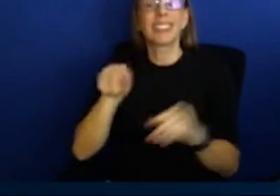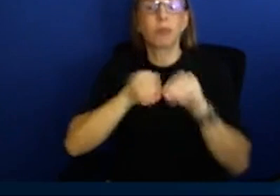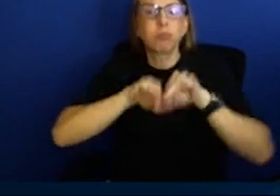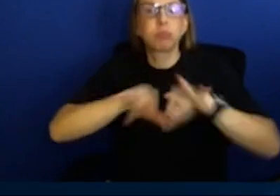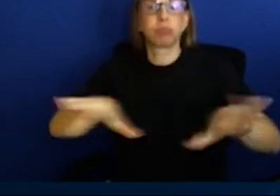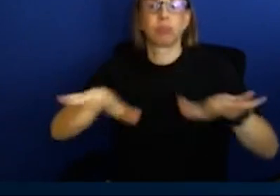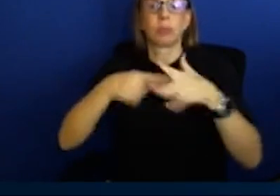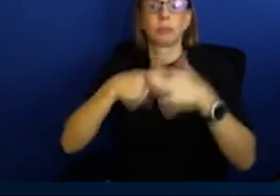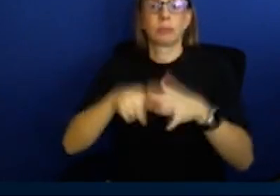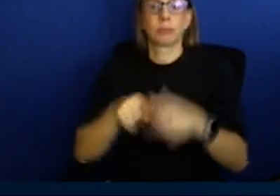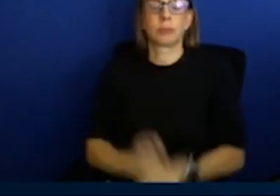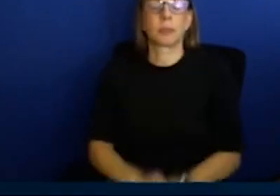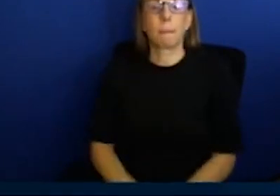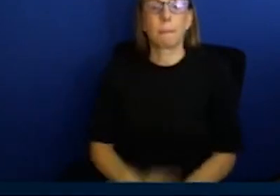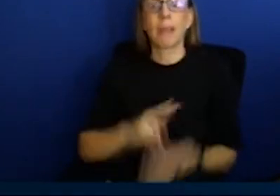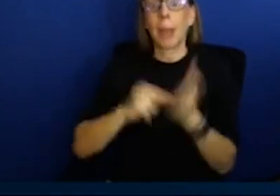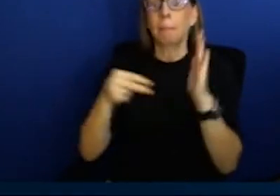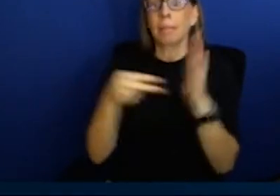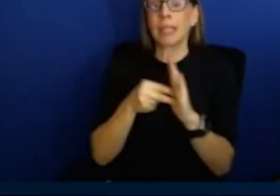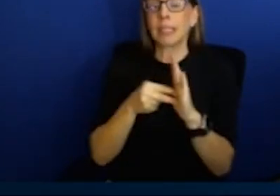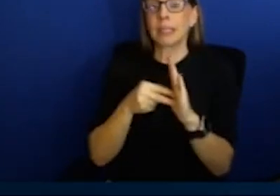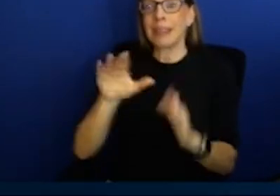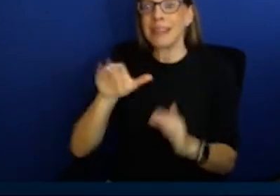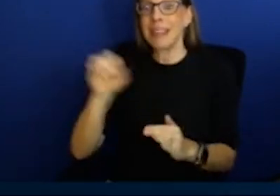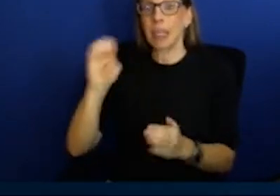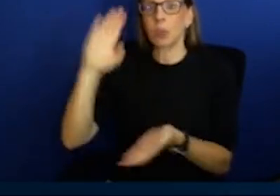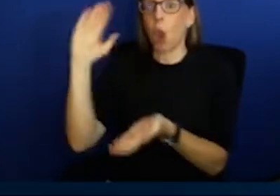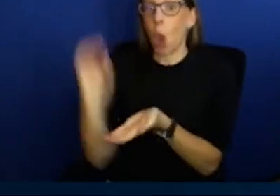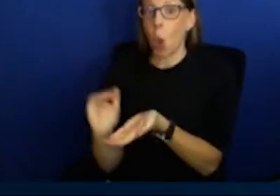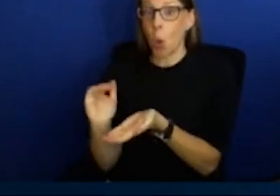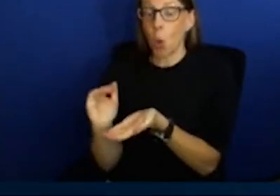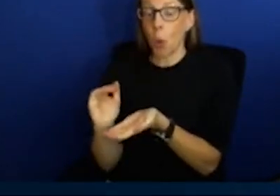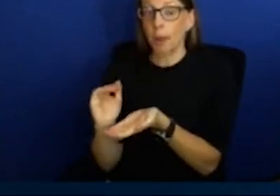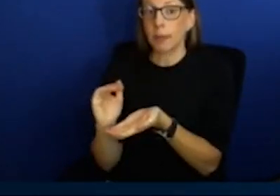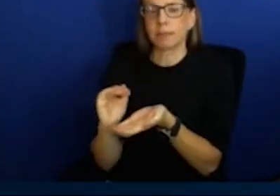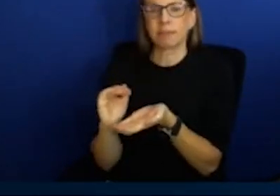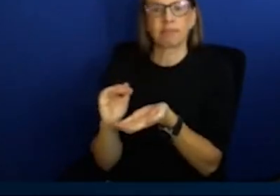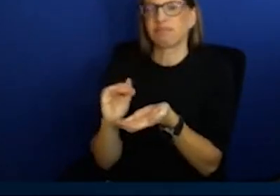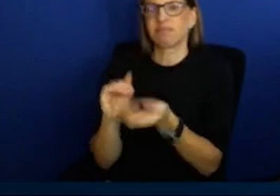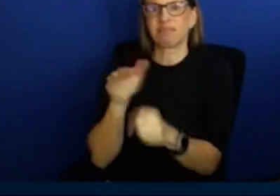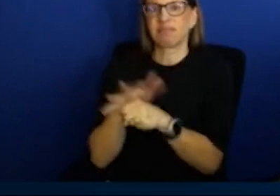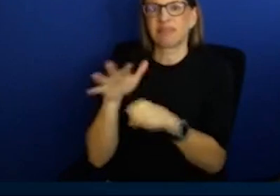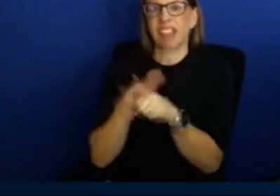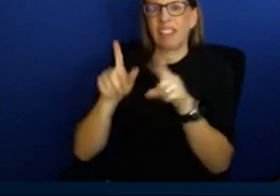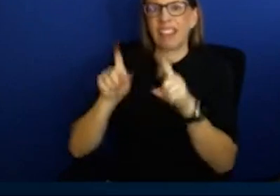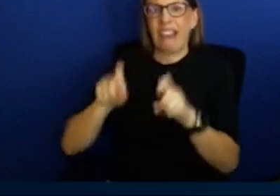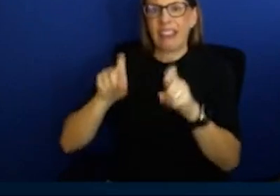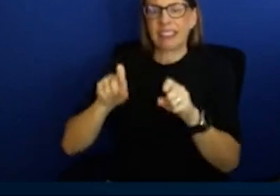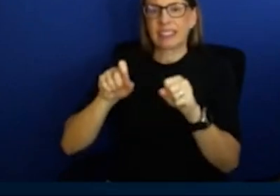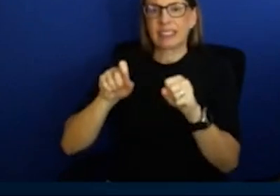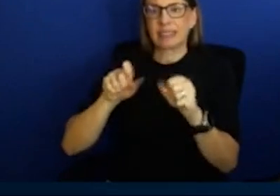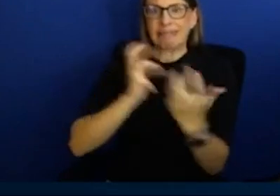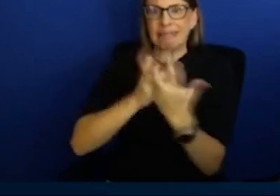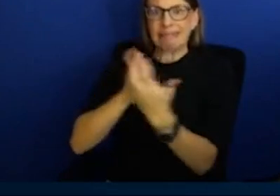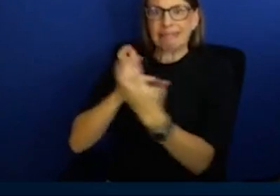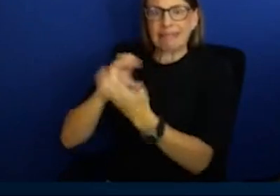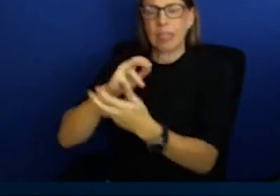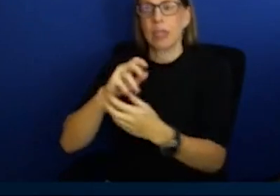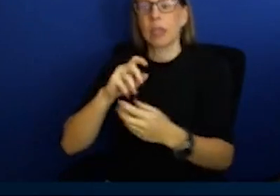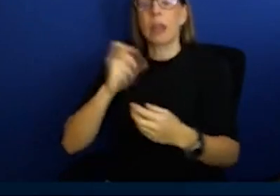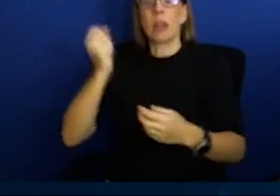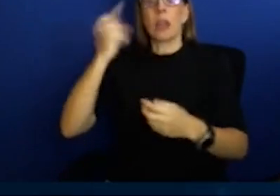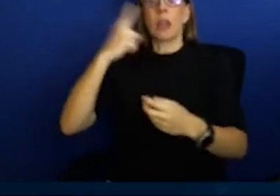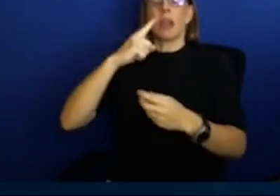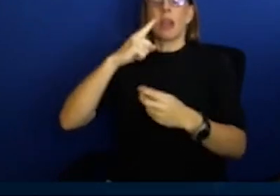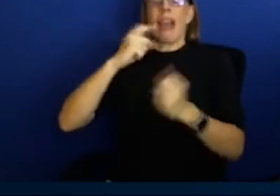that's important because what it means is even when cases were low, they didn't have enough test capacity to properly get their heads around what was